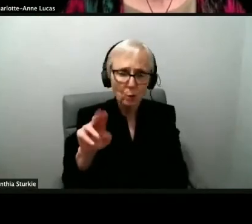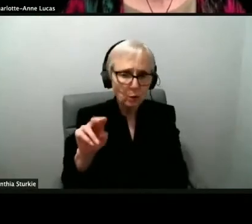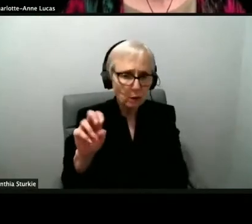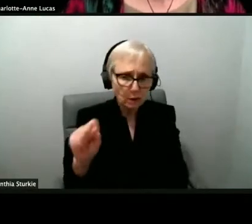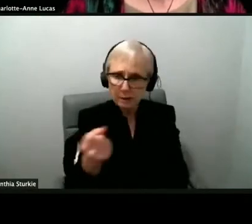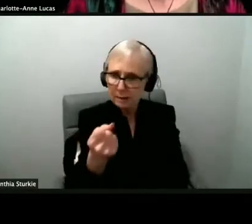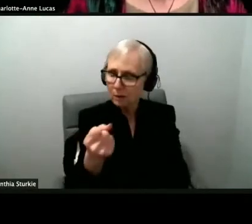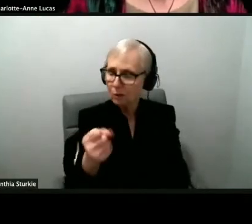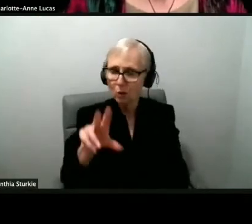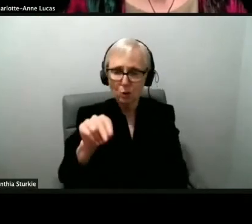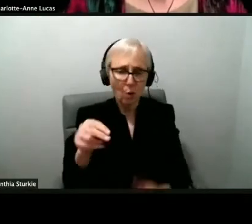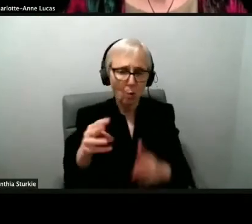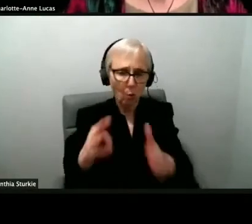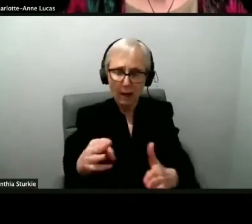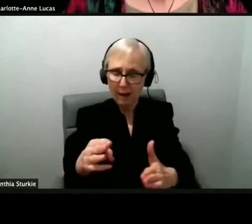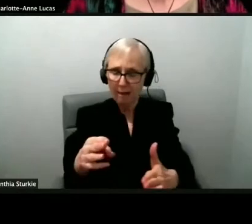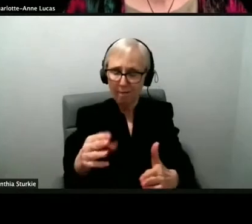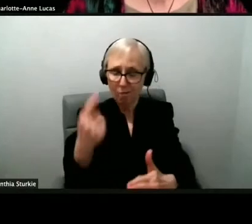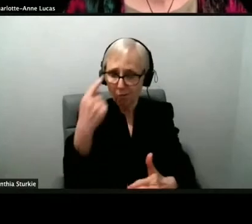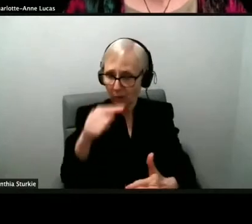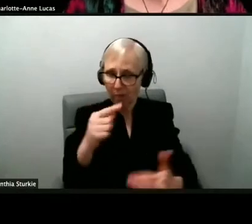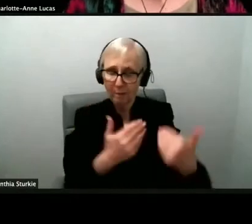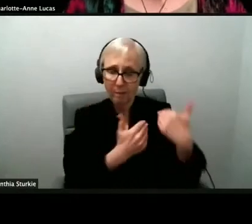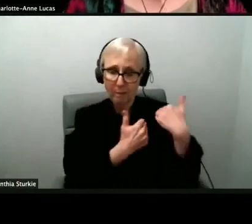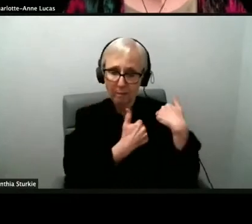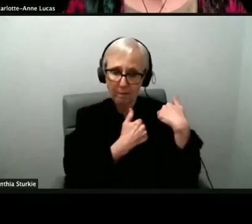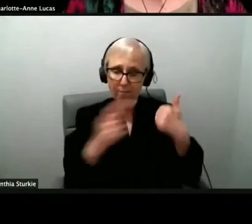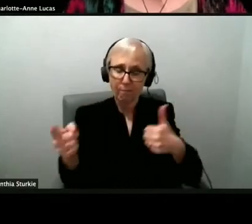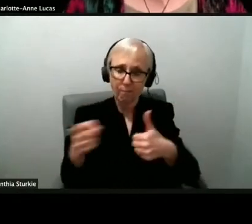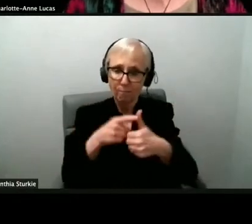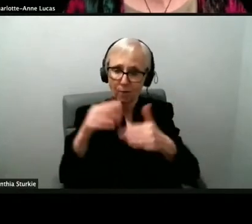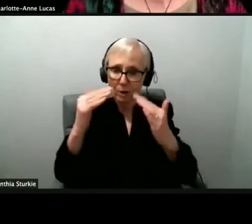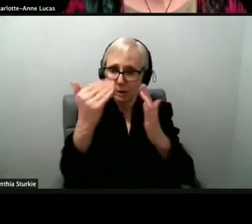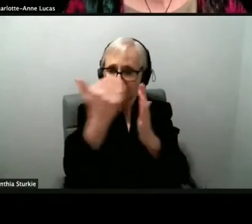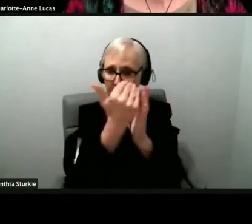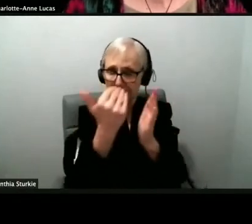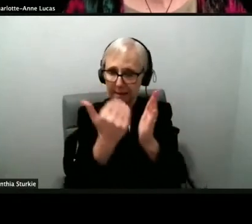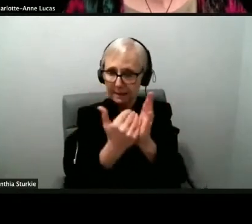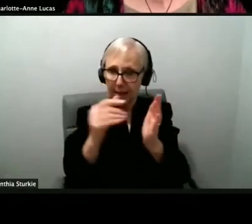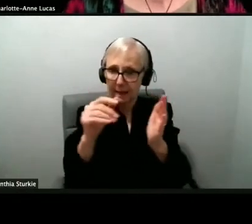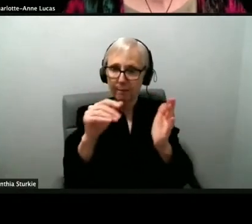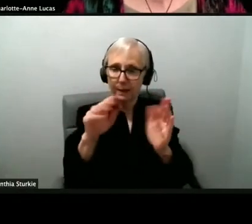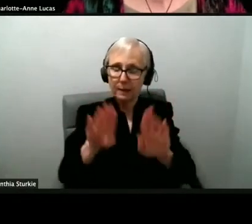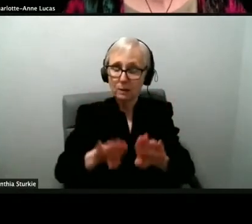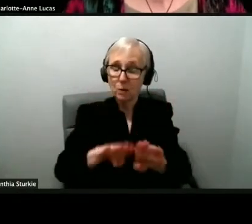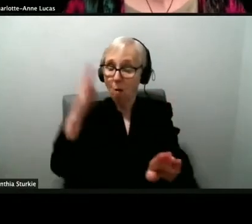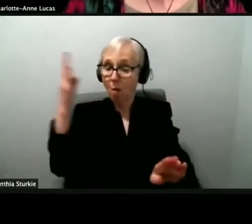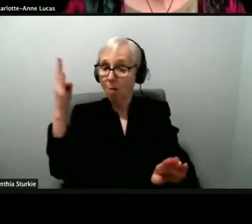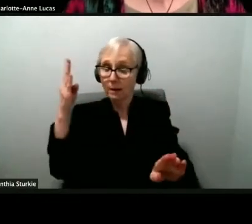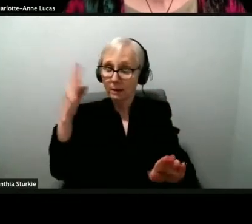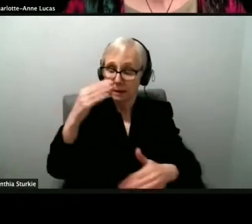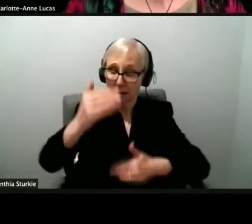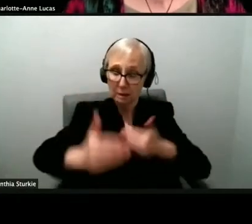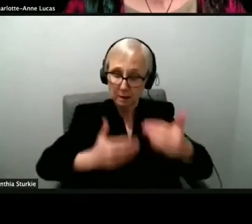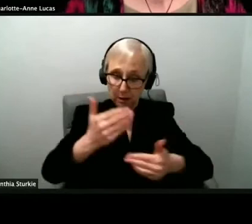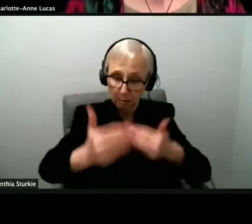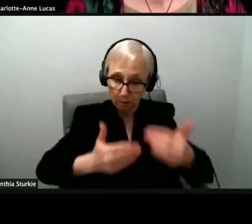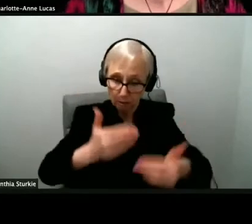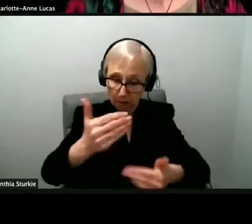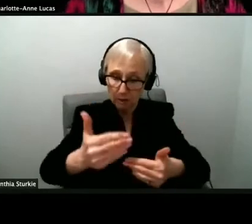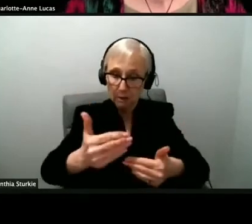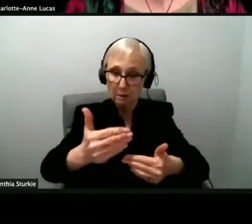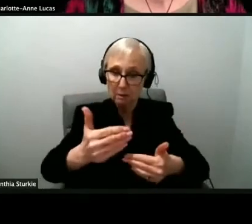way to hold them accountable. So the first step, I believe, is transparency and openness in these processes,